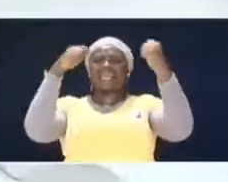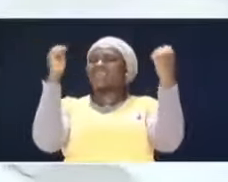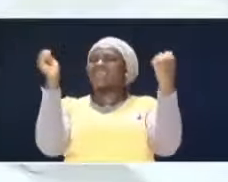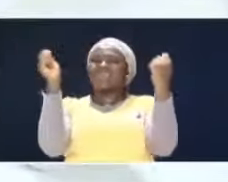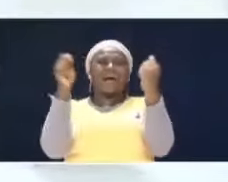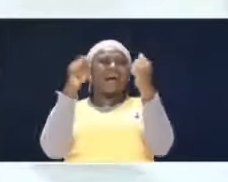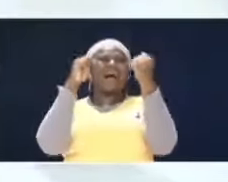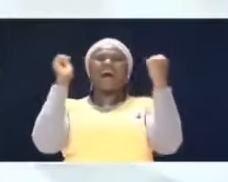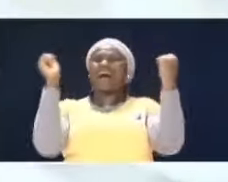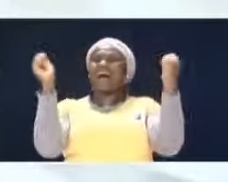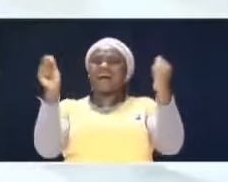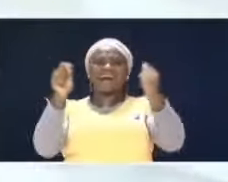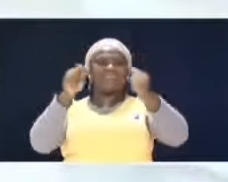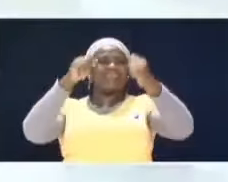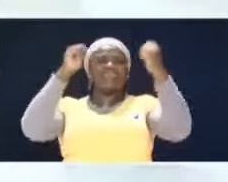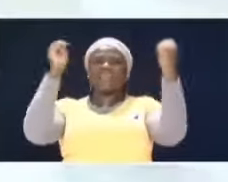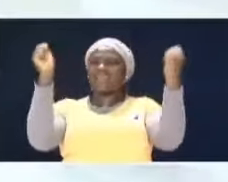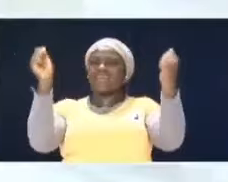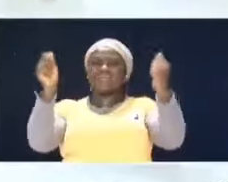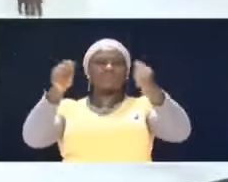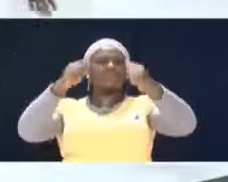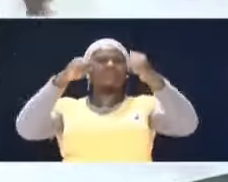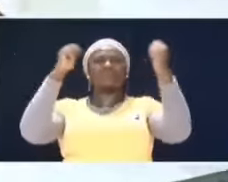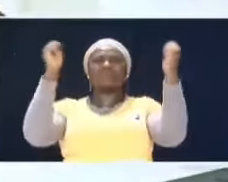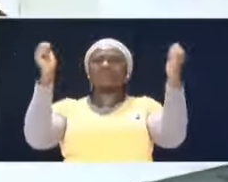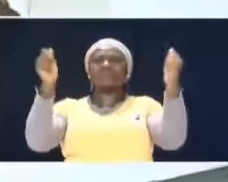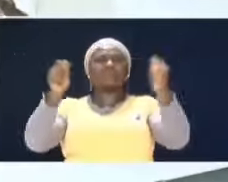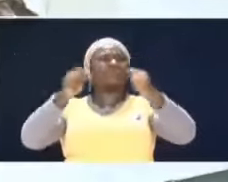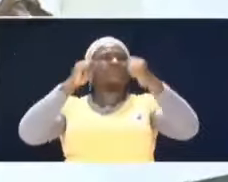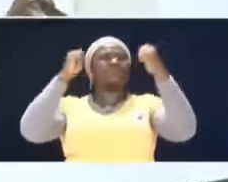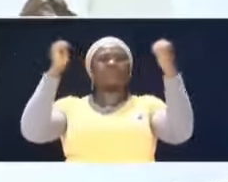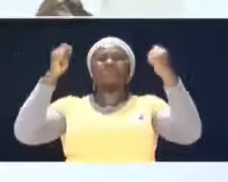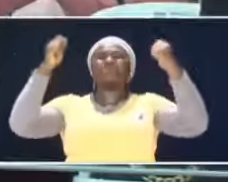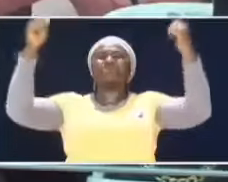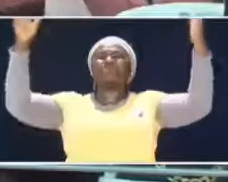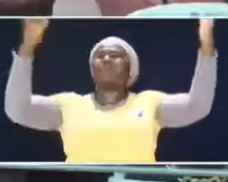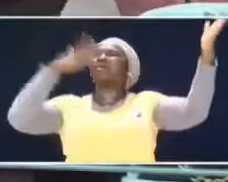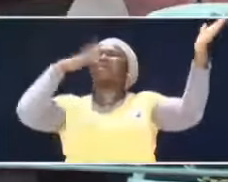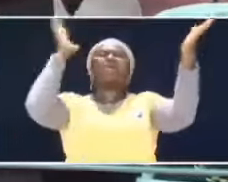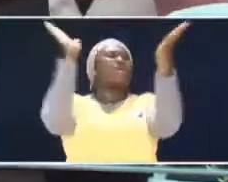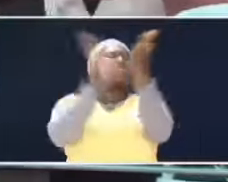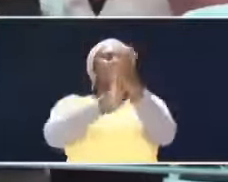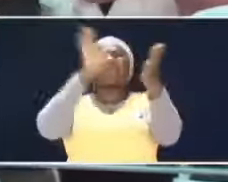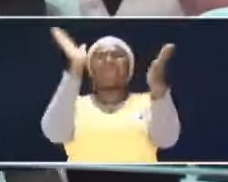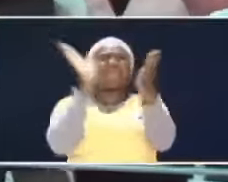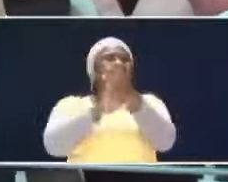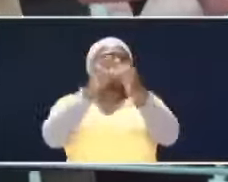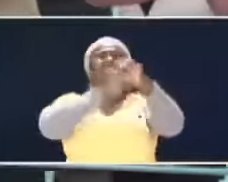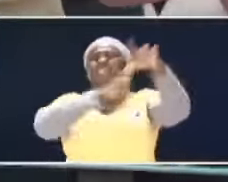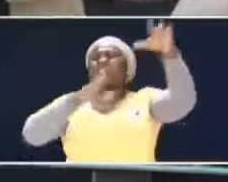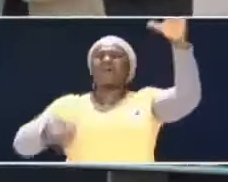hallelujah. Hallelujah. Say, praise the Lord. Praise the Lord.